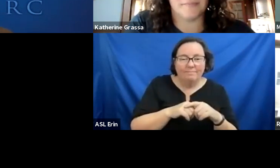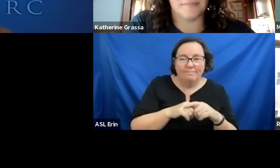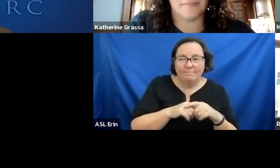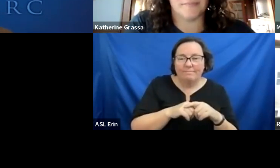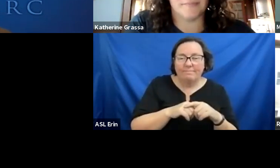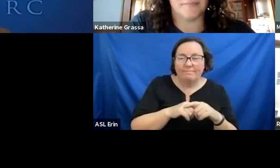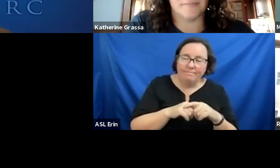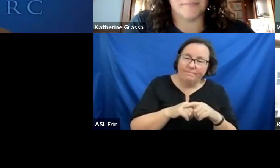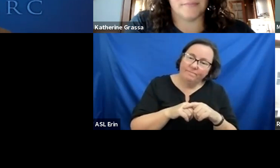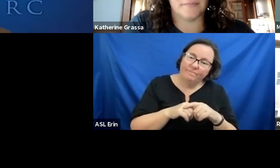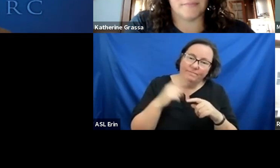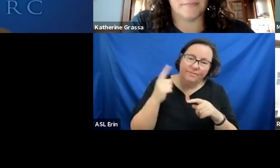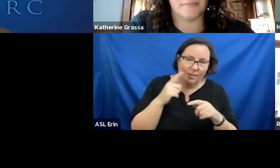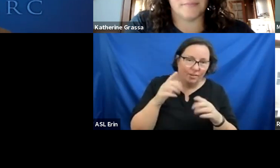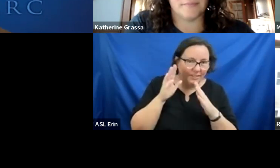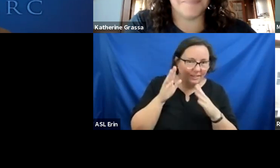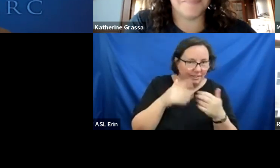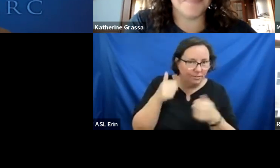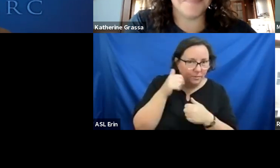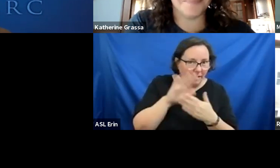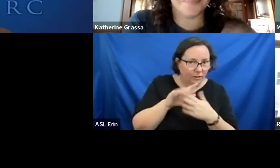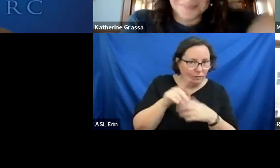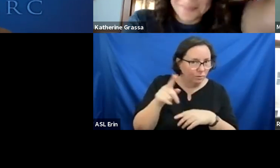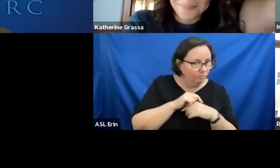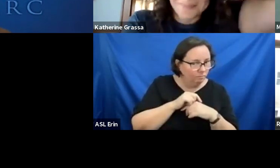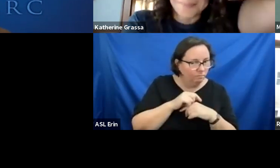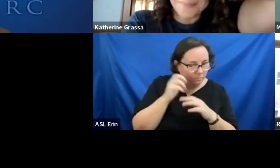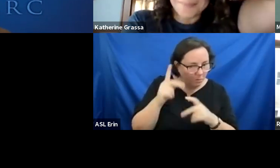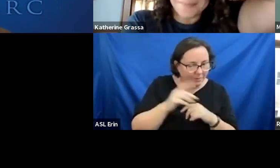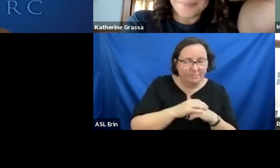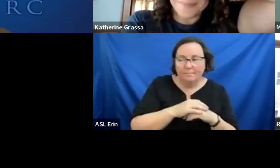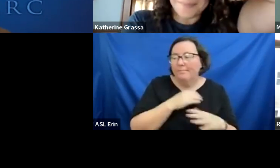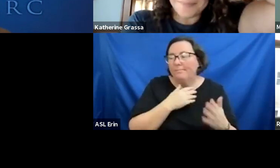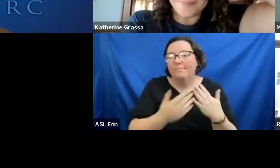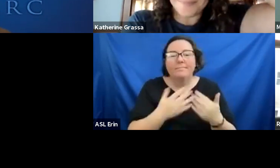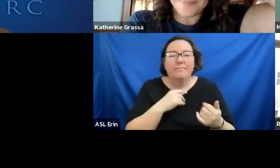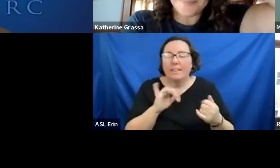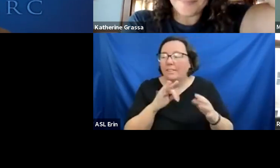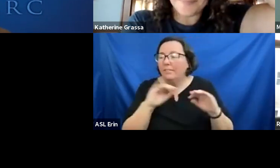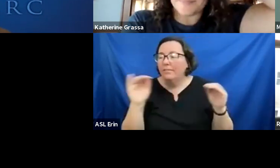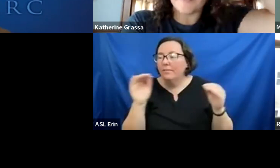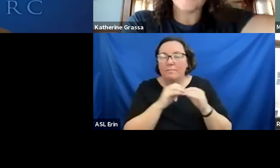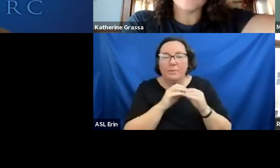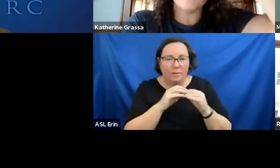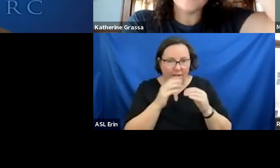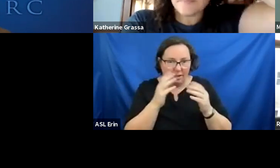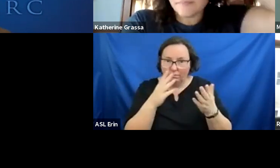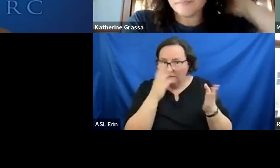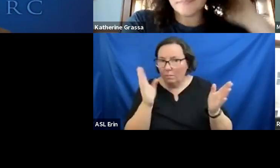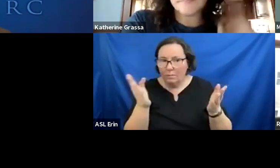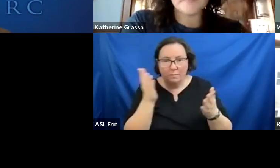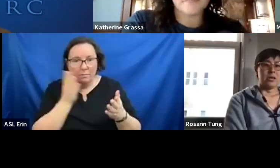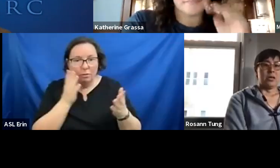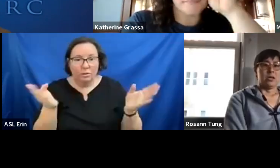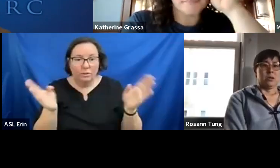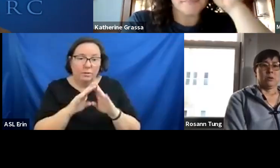And I always listen to the head of school. In any case, if there's nothing further, I will entertain a motion to adjourn